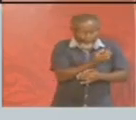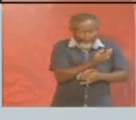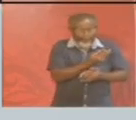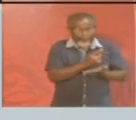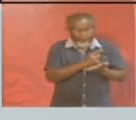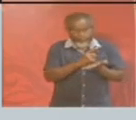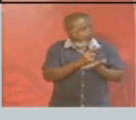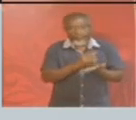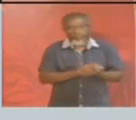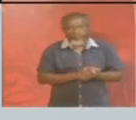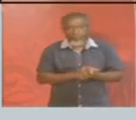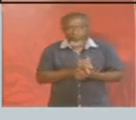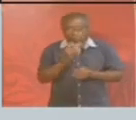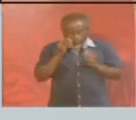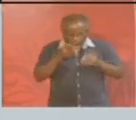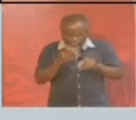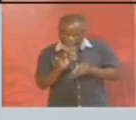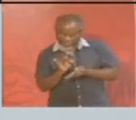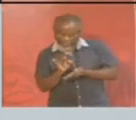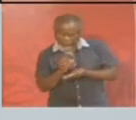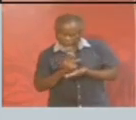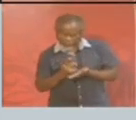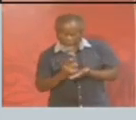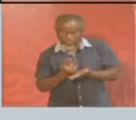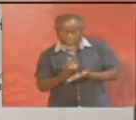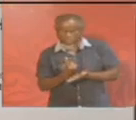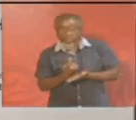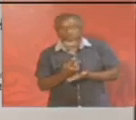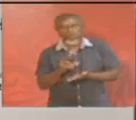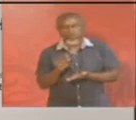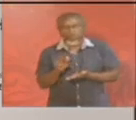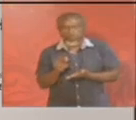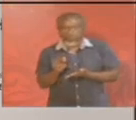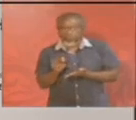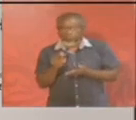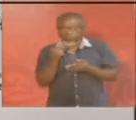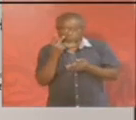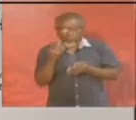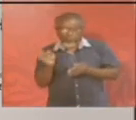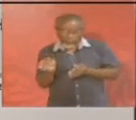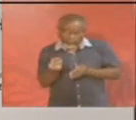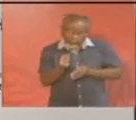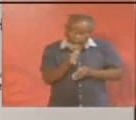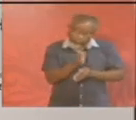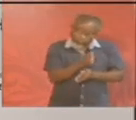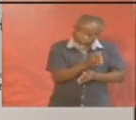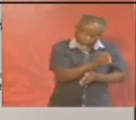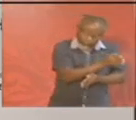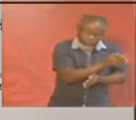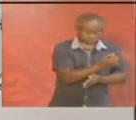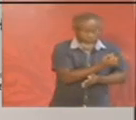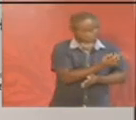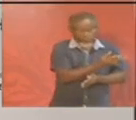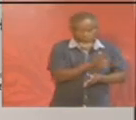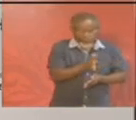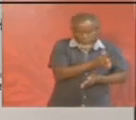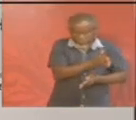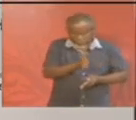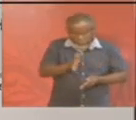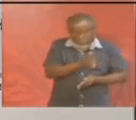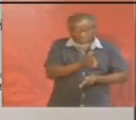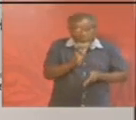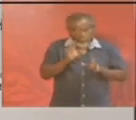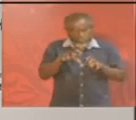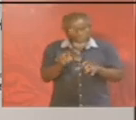will be slightly misleading. It's a range. Thank you. Thank you very much, Minister CMO. We now go to